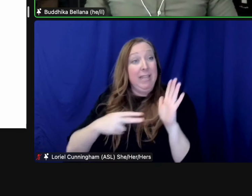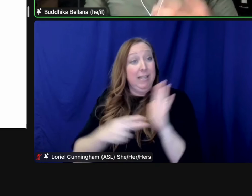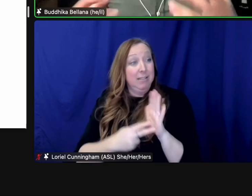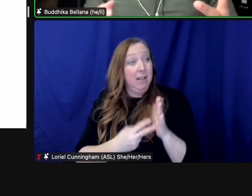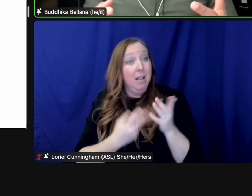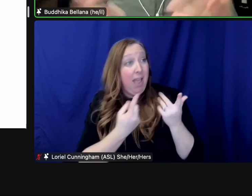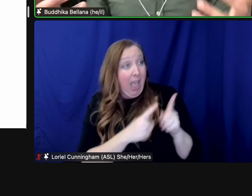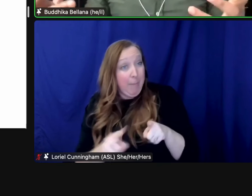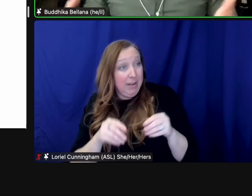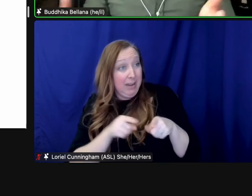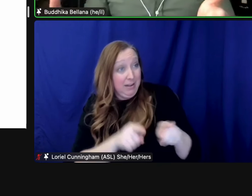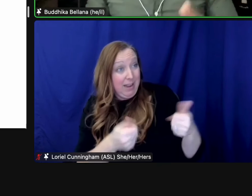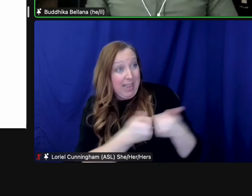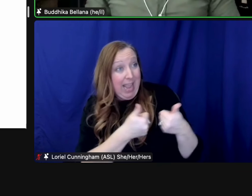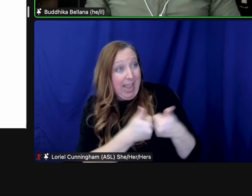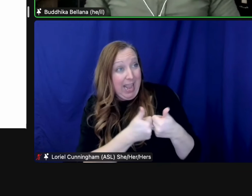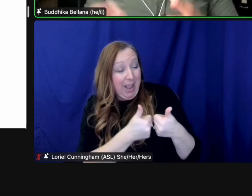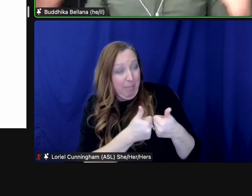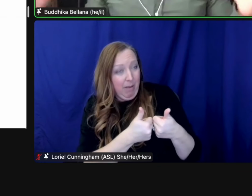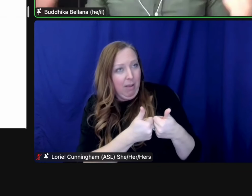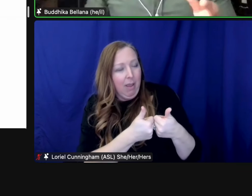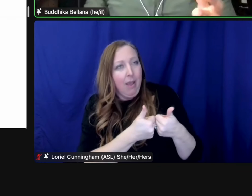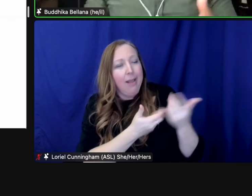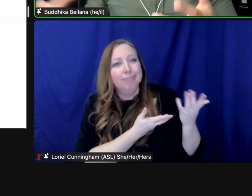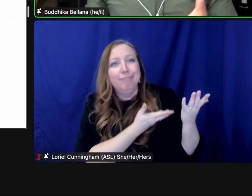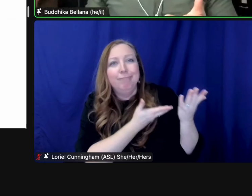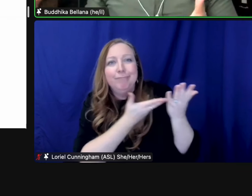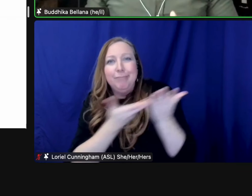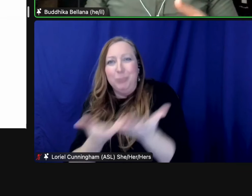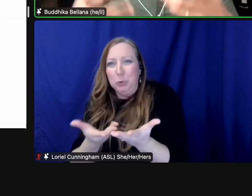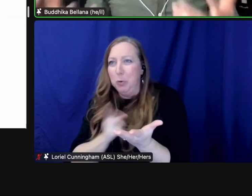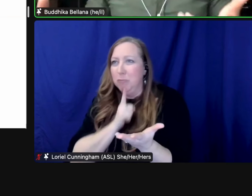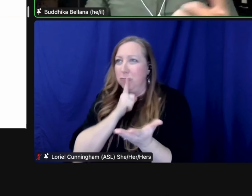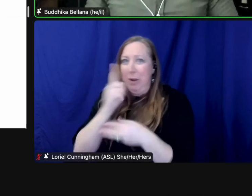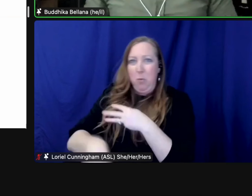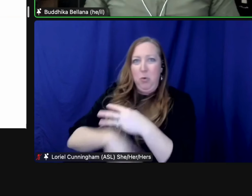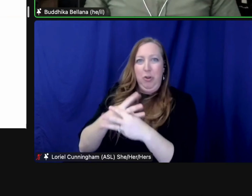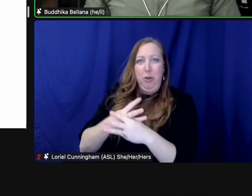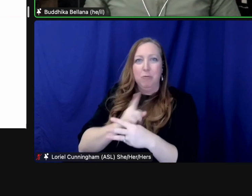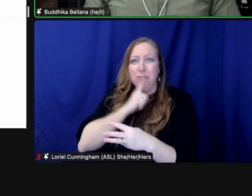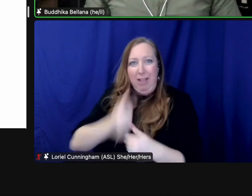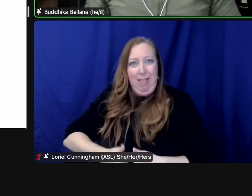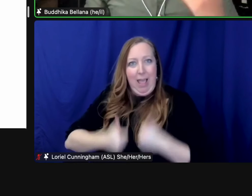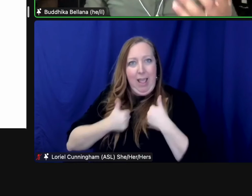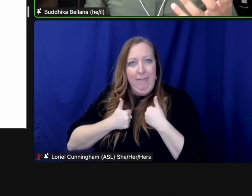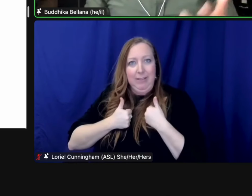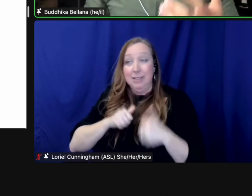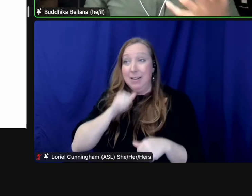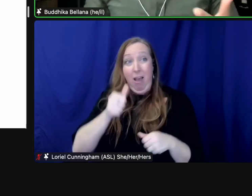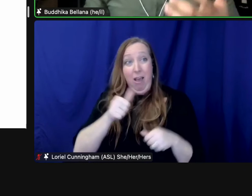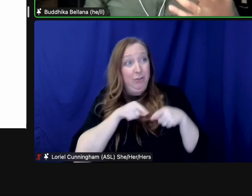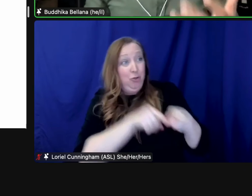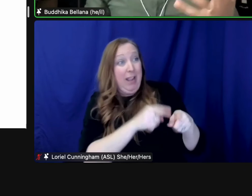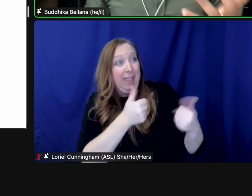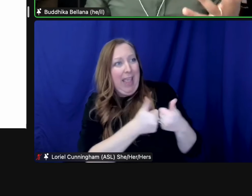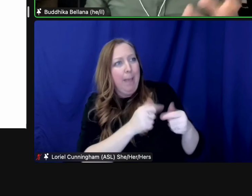to the real lives of lives outside of the game of many of these players. And it seems to be